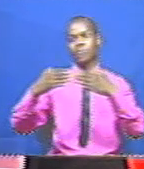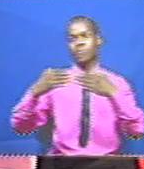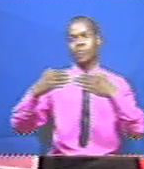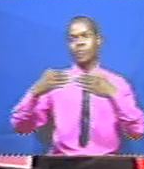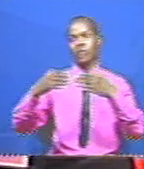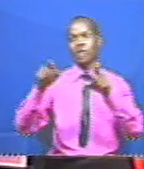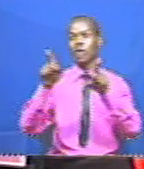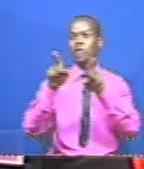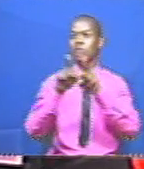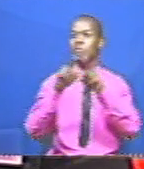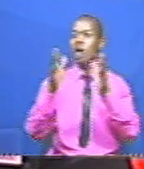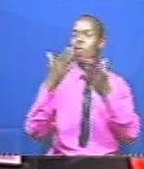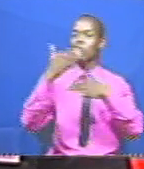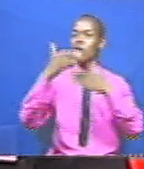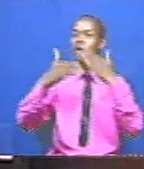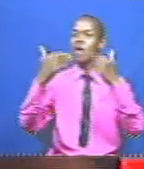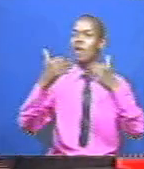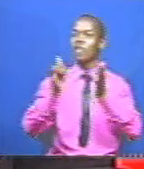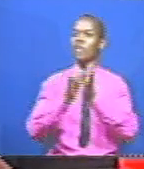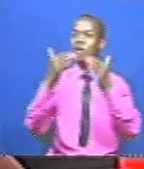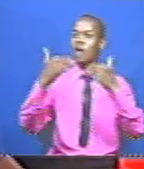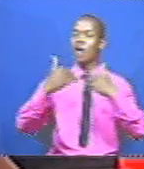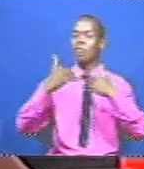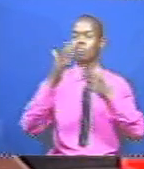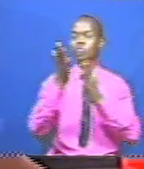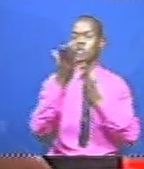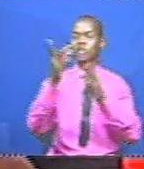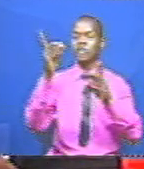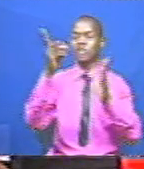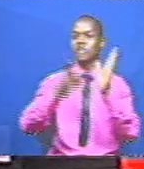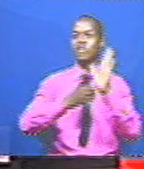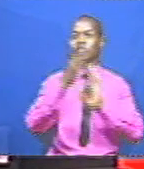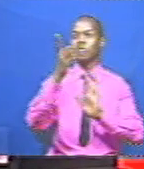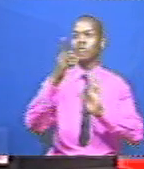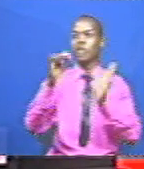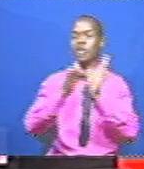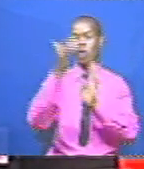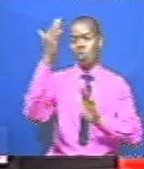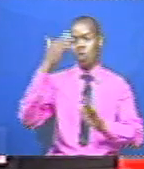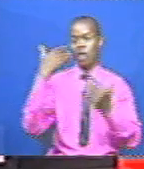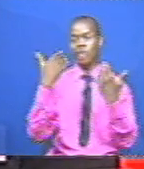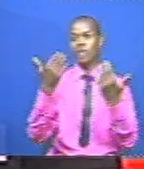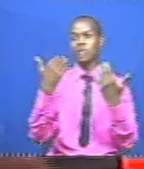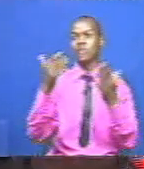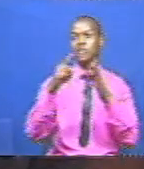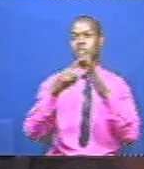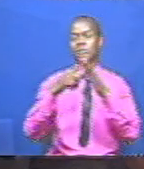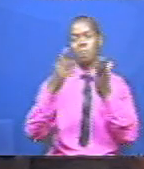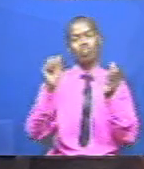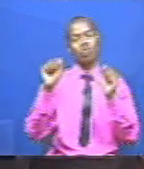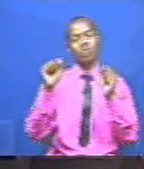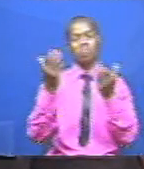the wage bill that they have between the development and the operational costs. You know, that's why things kind of started to fall apart.